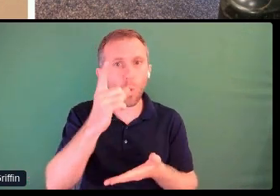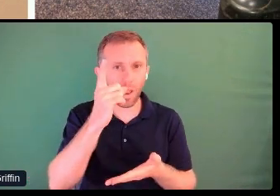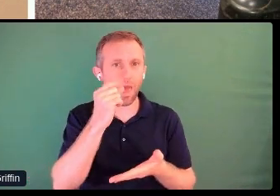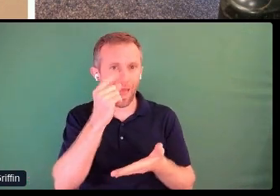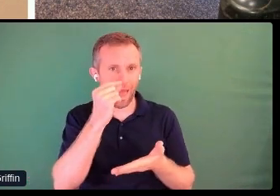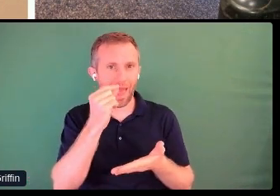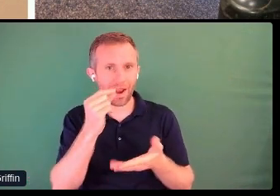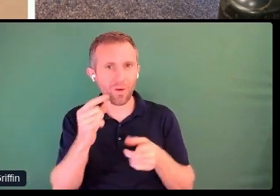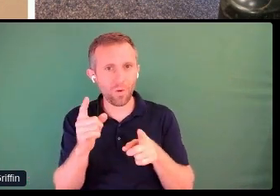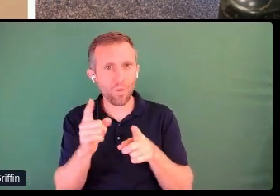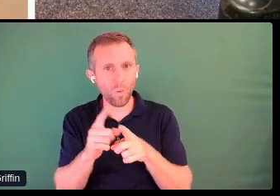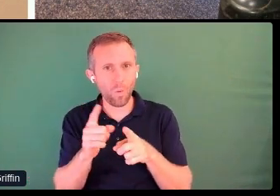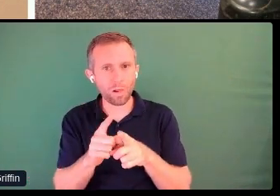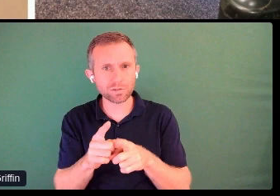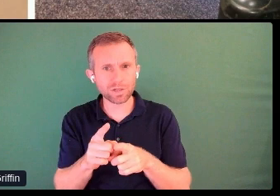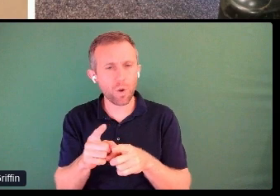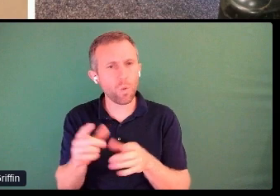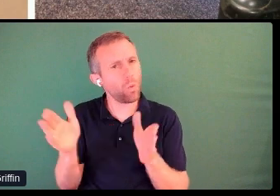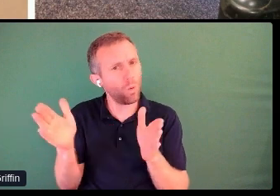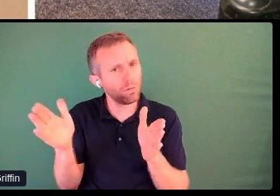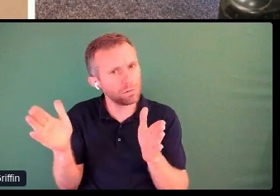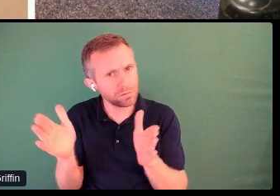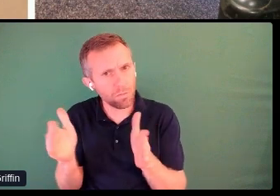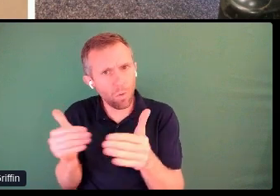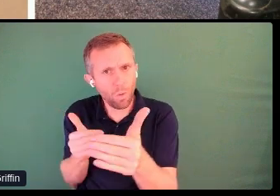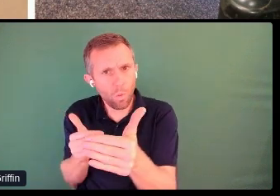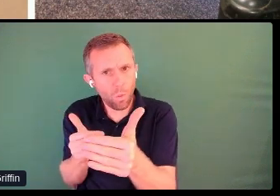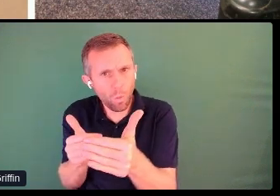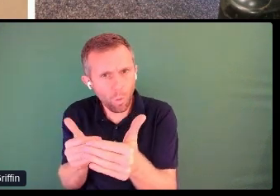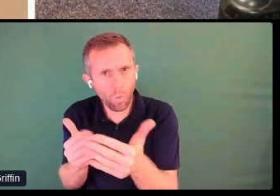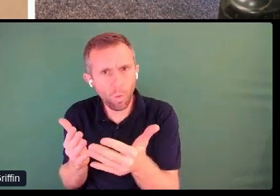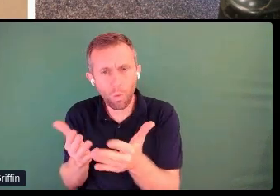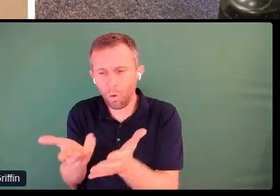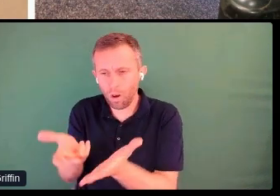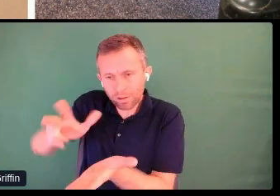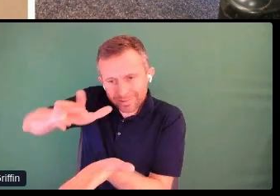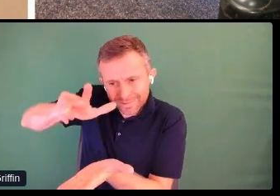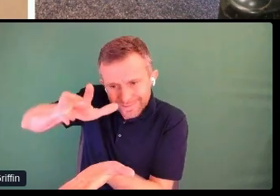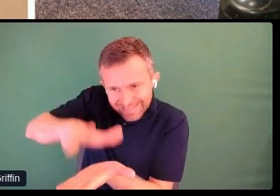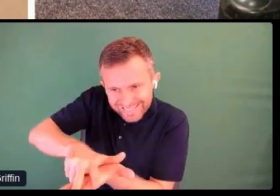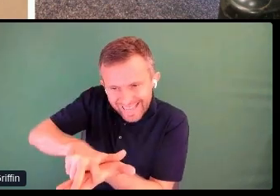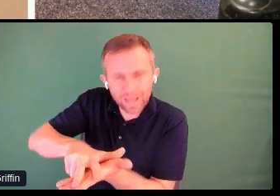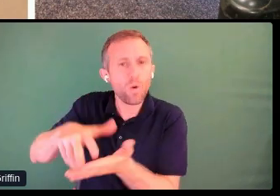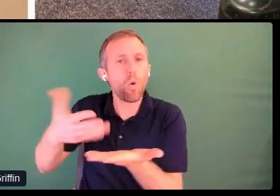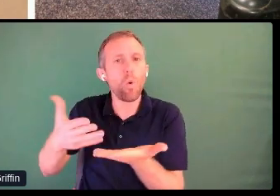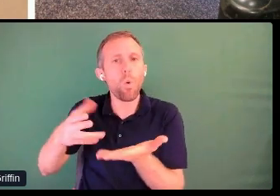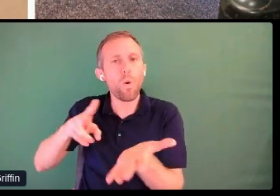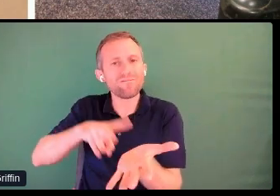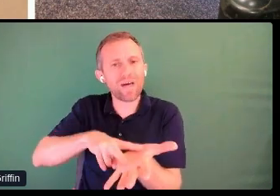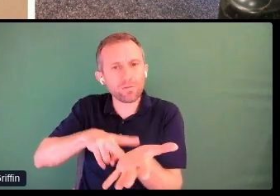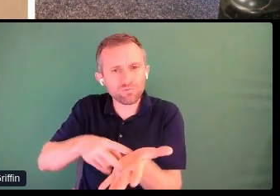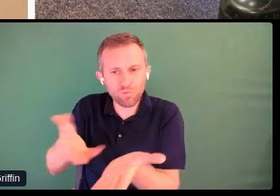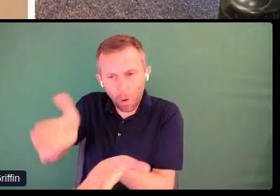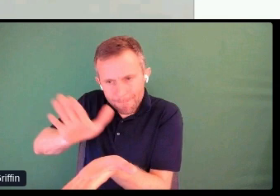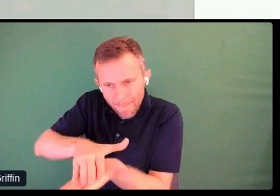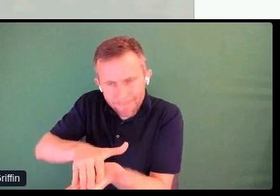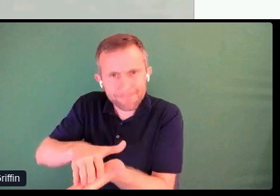bottom surface for mounting it with double-sided sticky, Velcro, or zip ties.